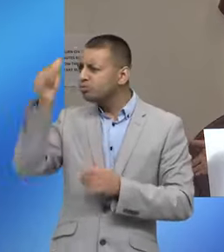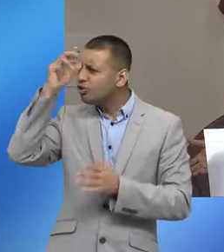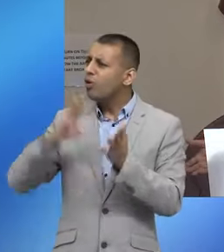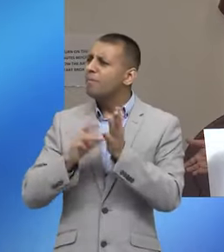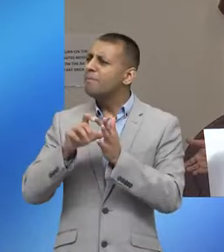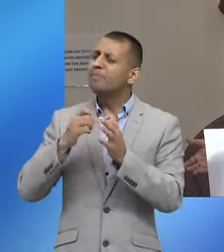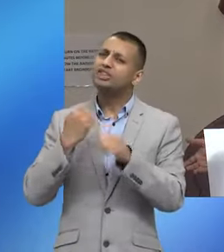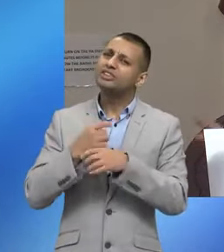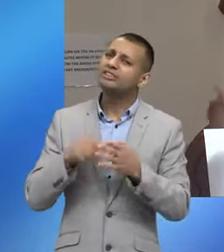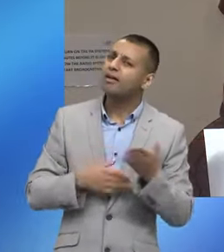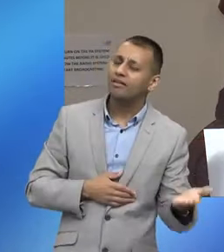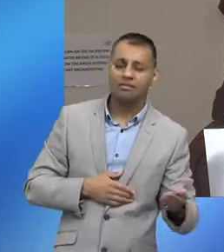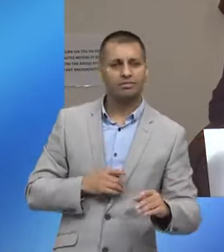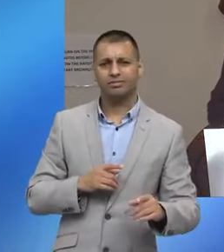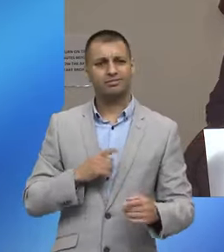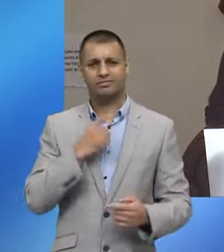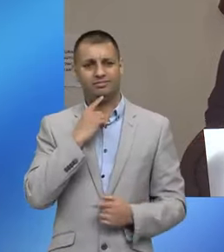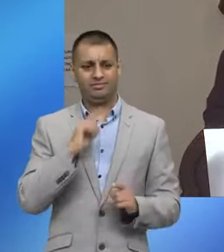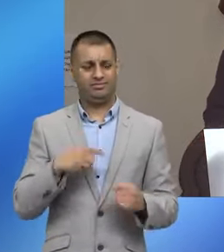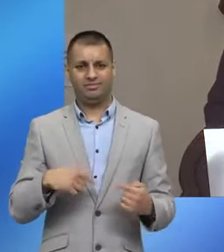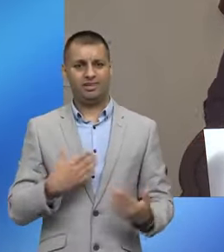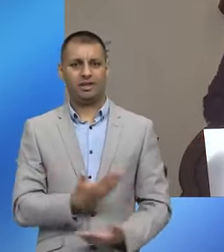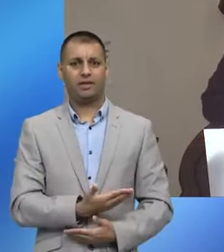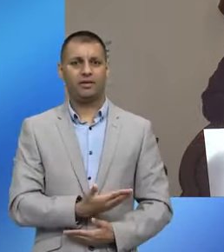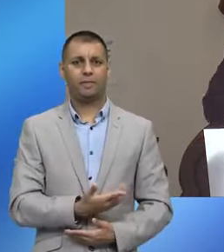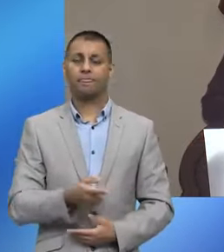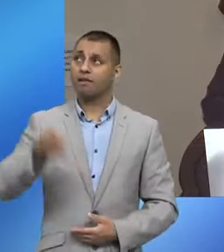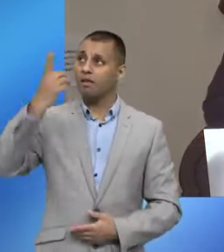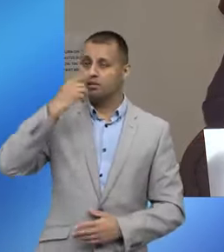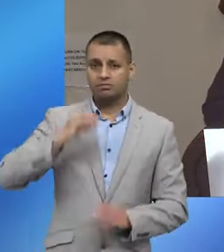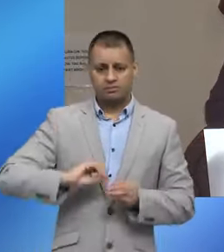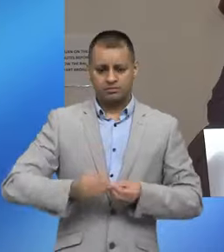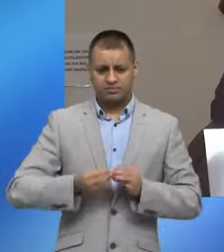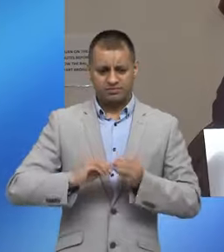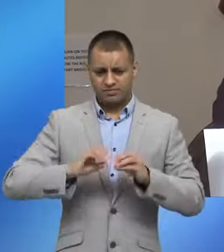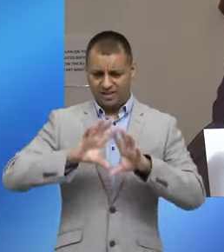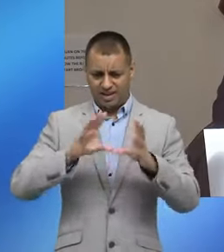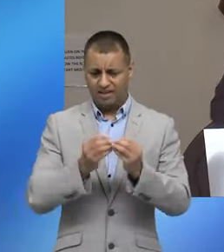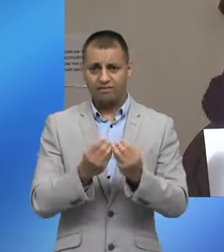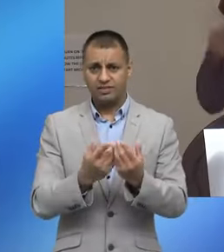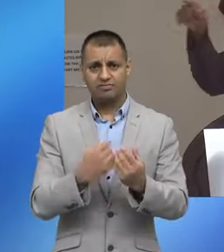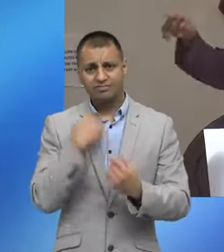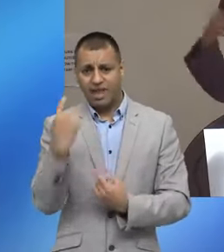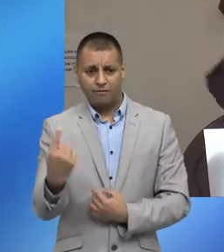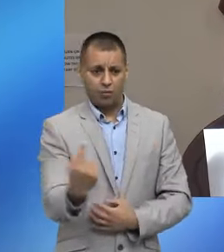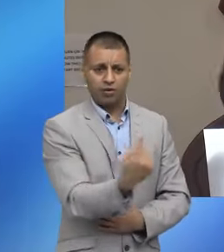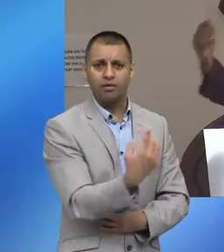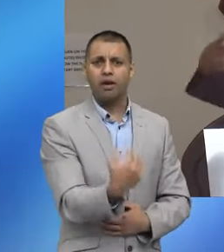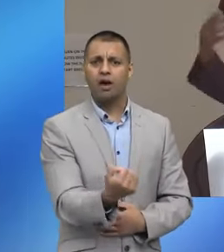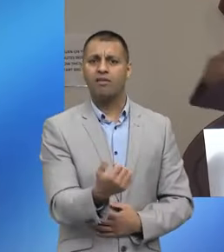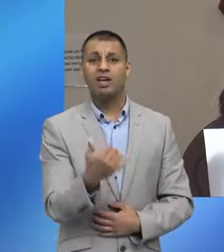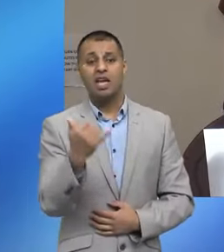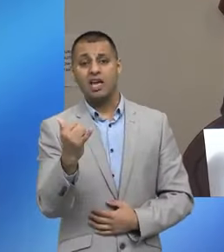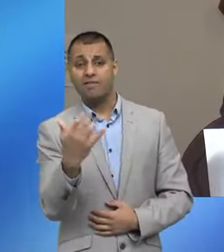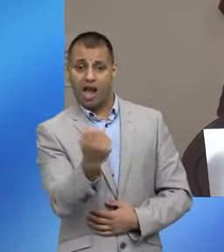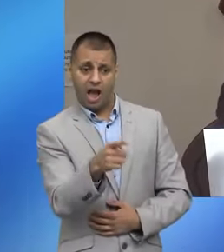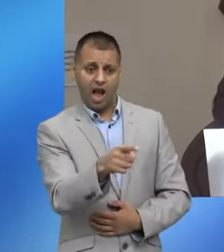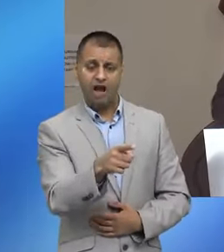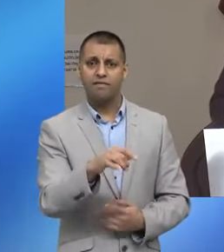funny. Allah Azza wa Jal can create, and He has created any and everyone. And if He created you with some